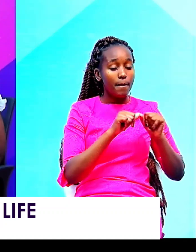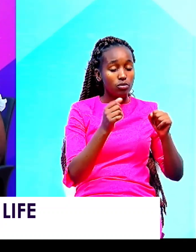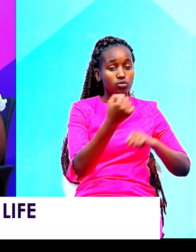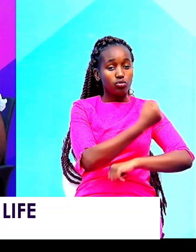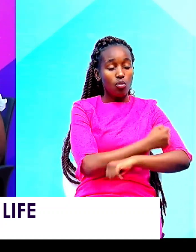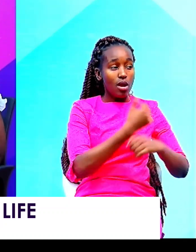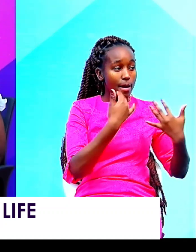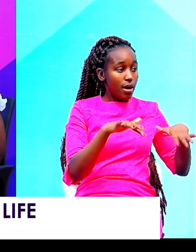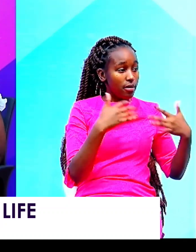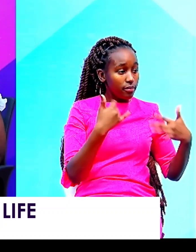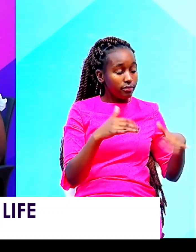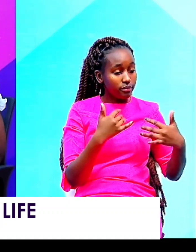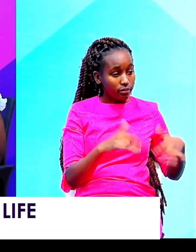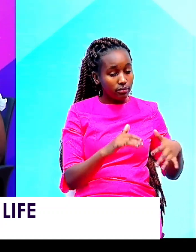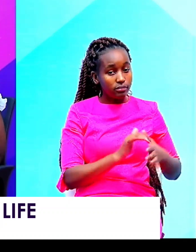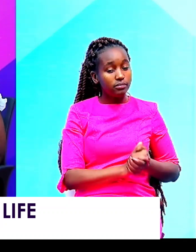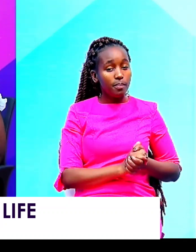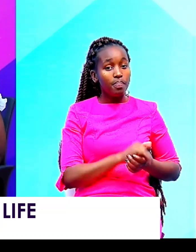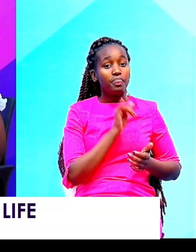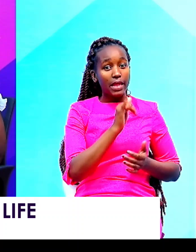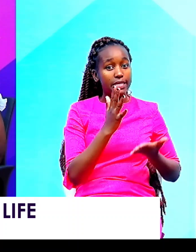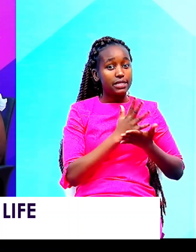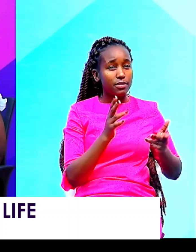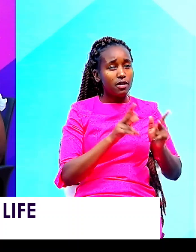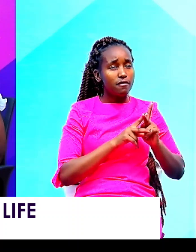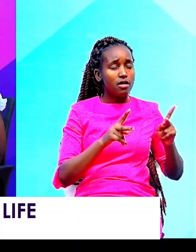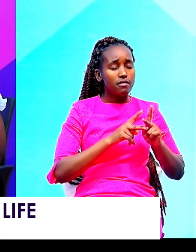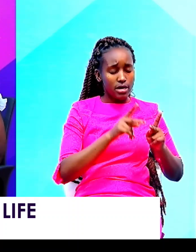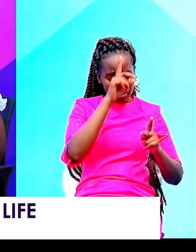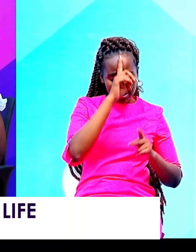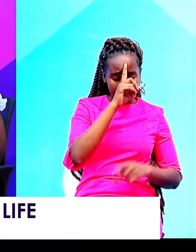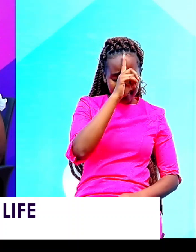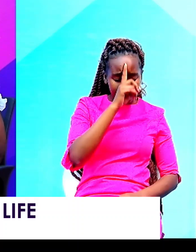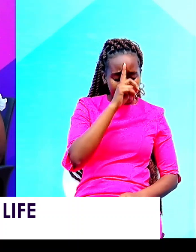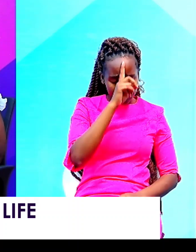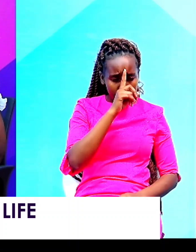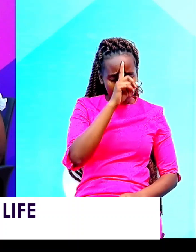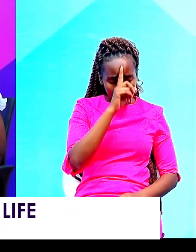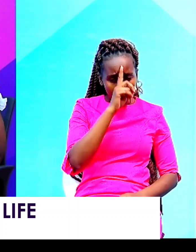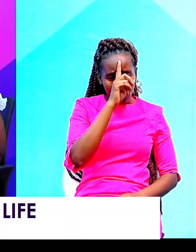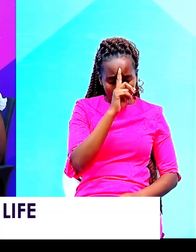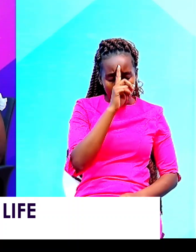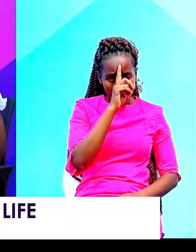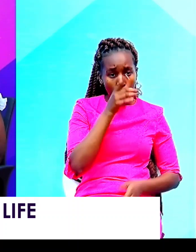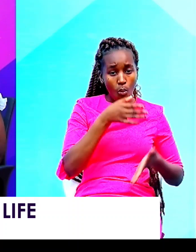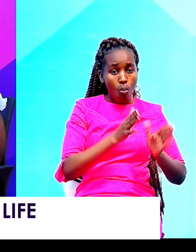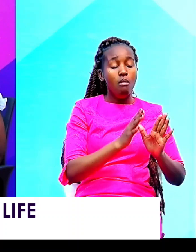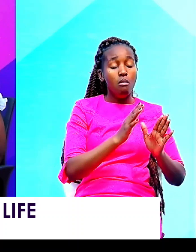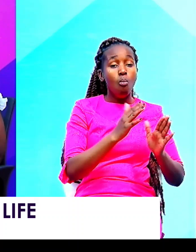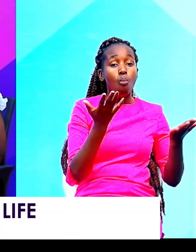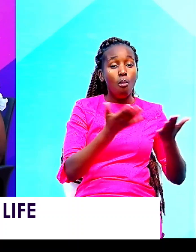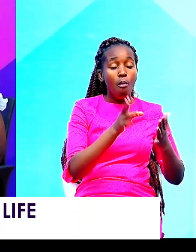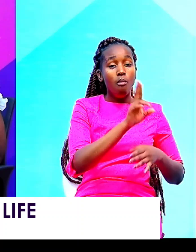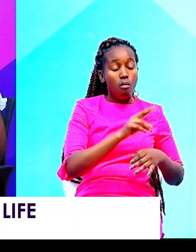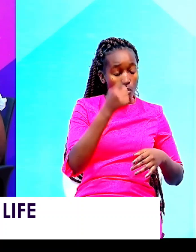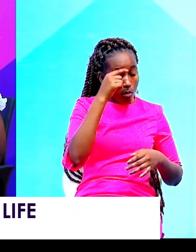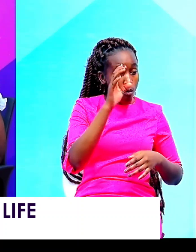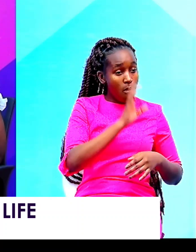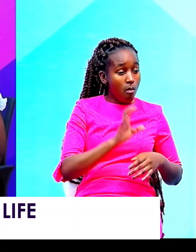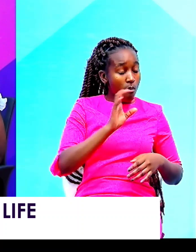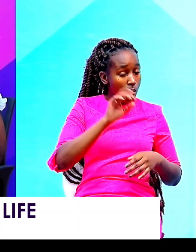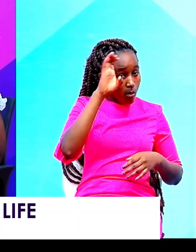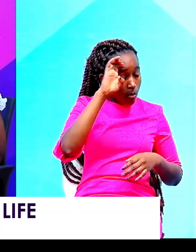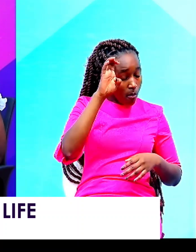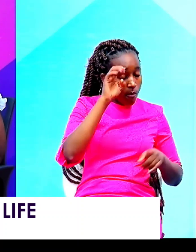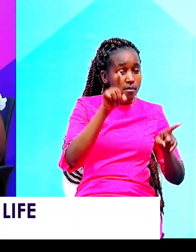that was a very serious tool for civic education, don't you think? It was.